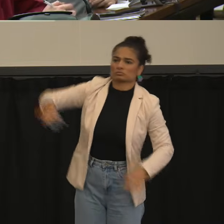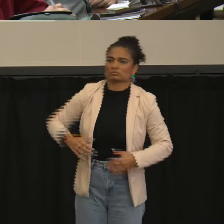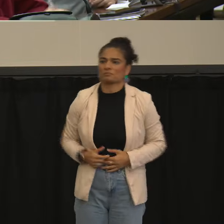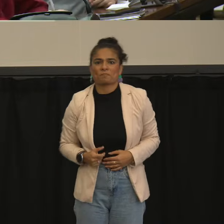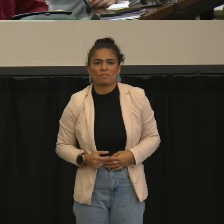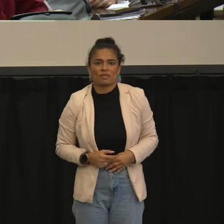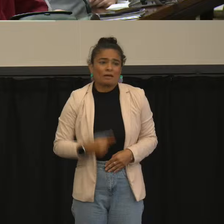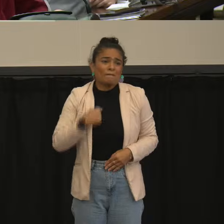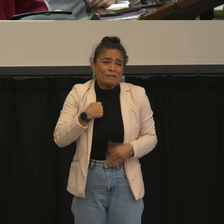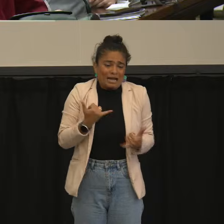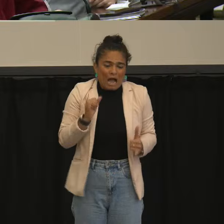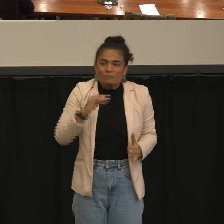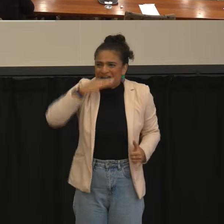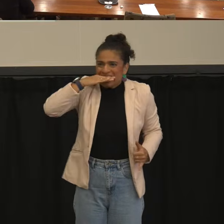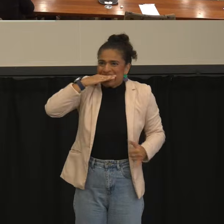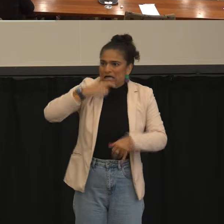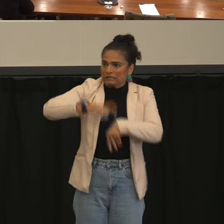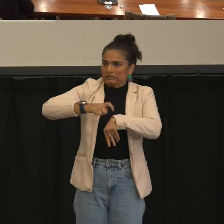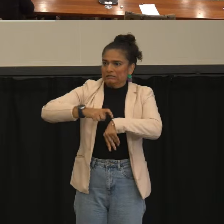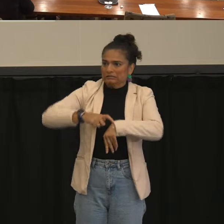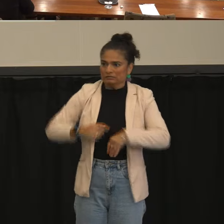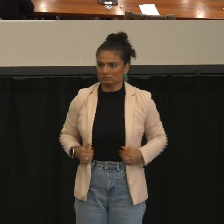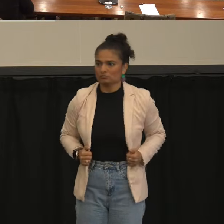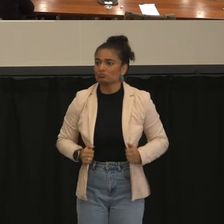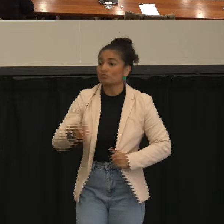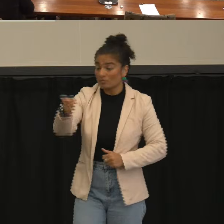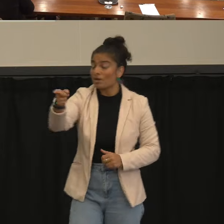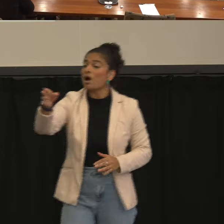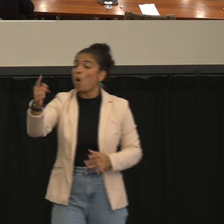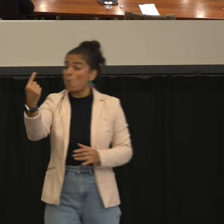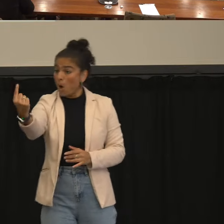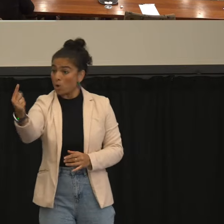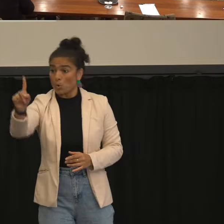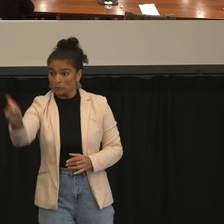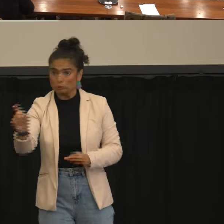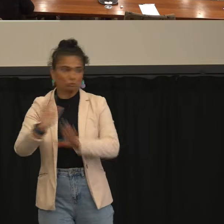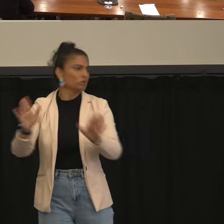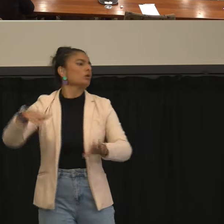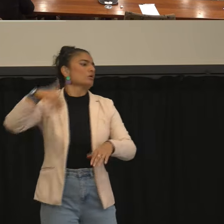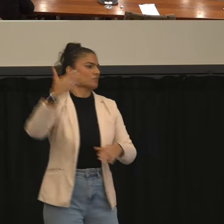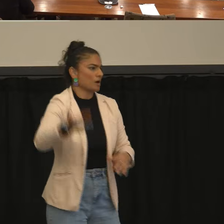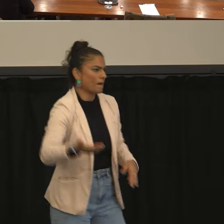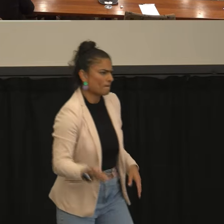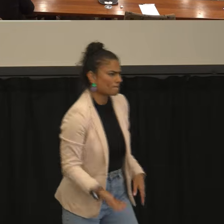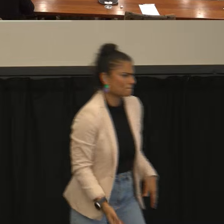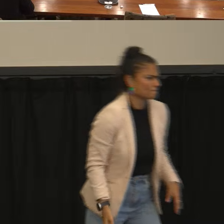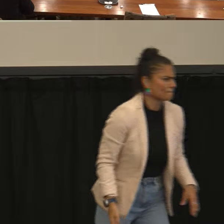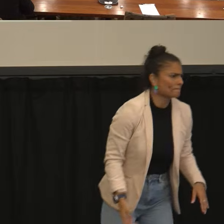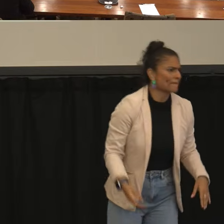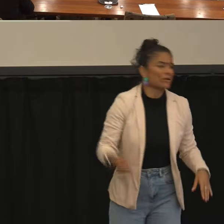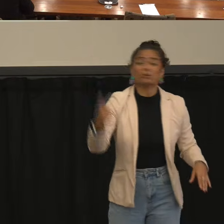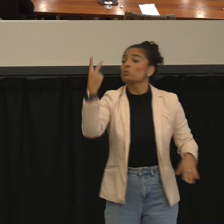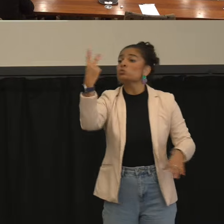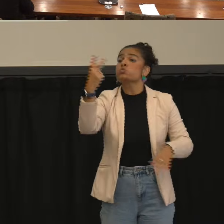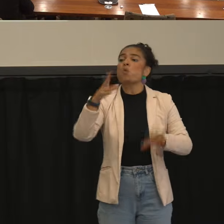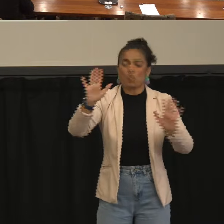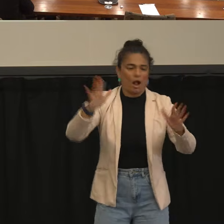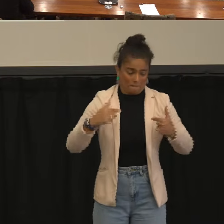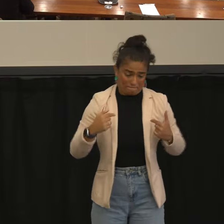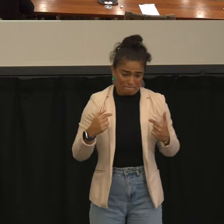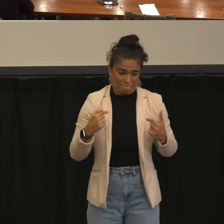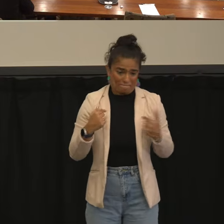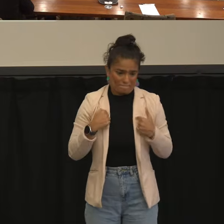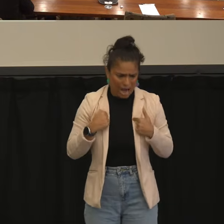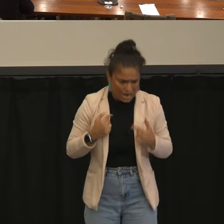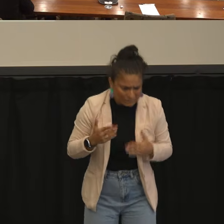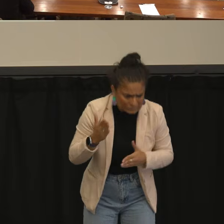Must they be from the SASL community, etc.? I know we have limited time today, so I just want to try and see if we